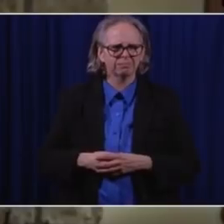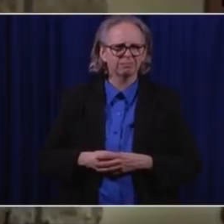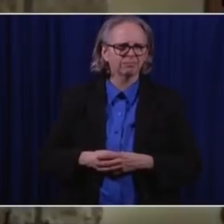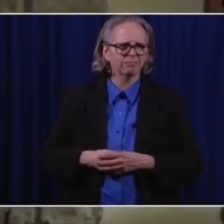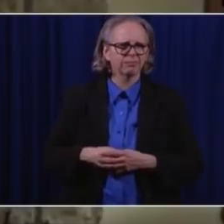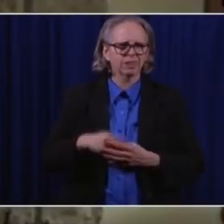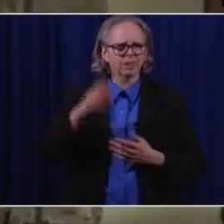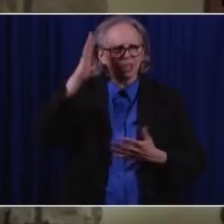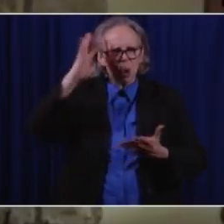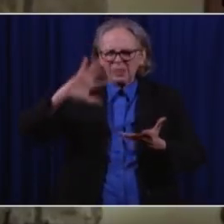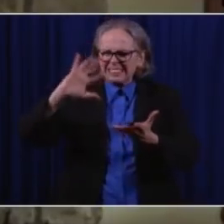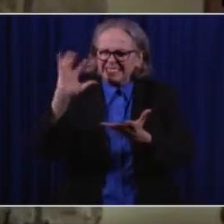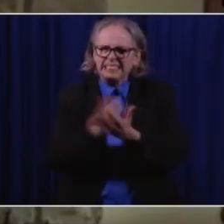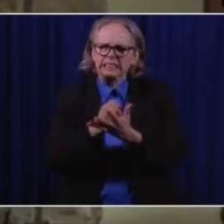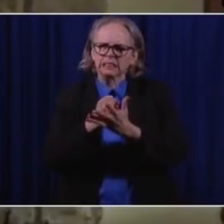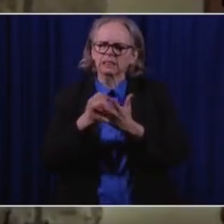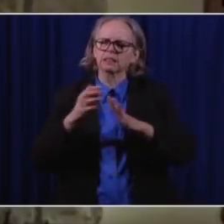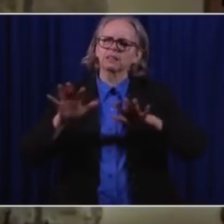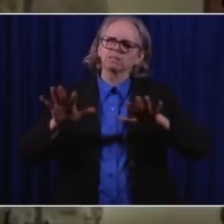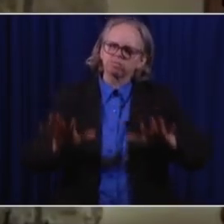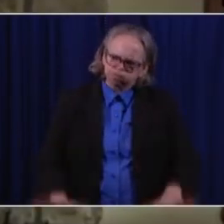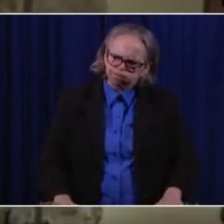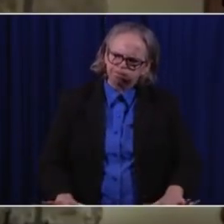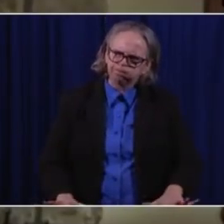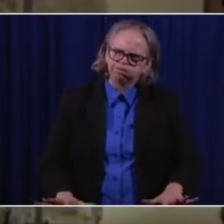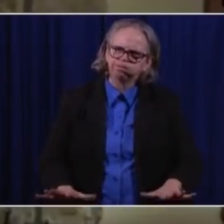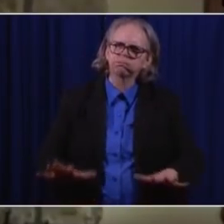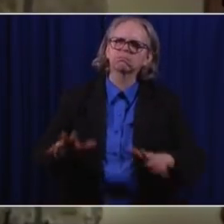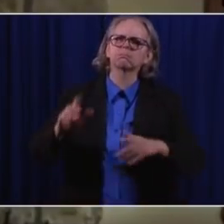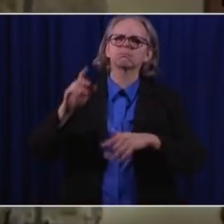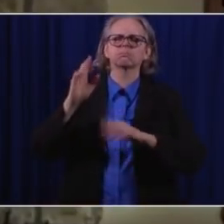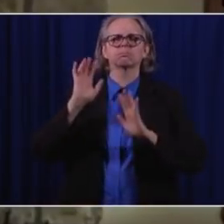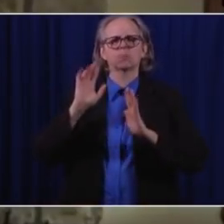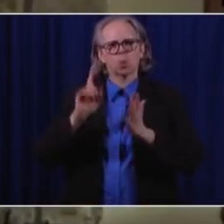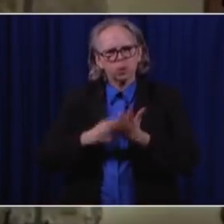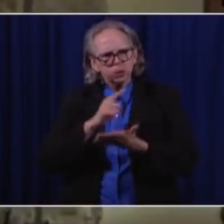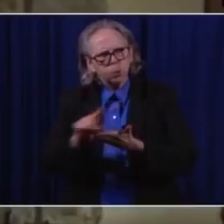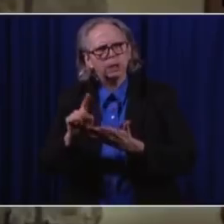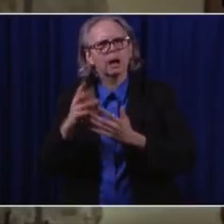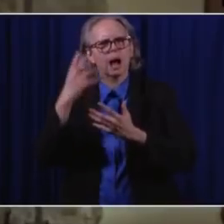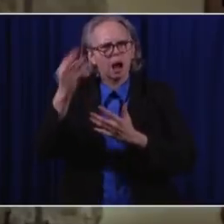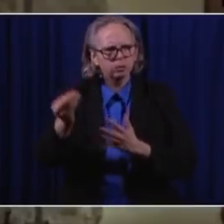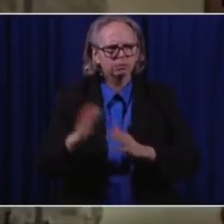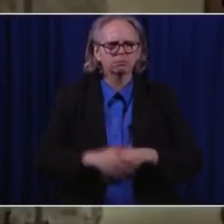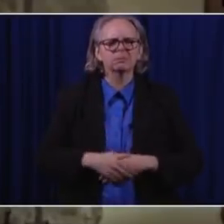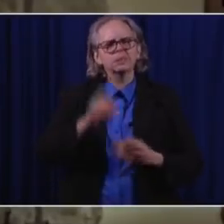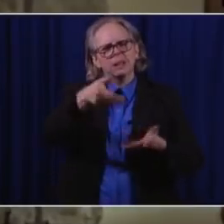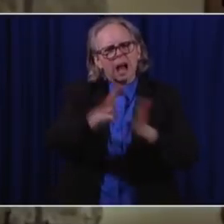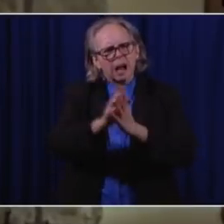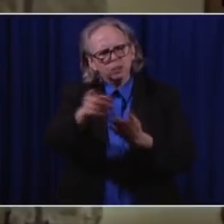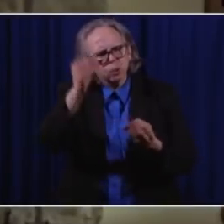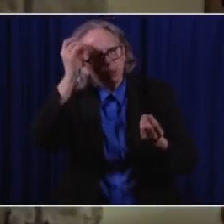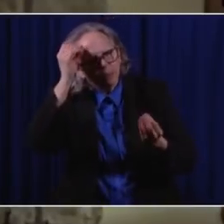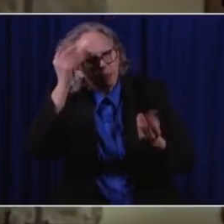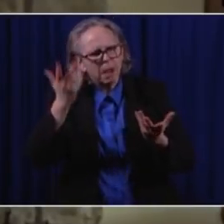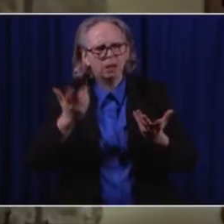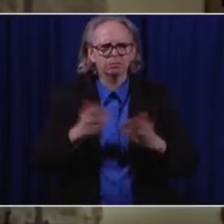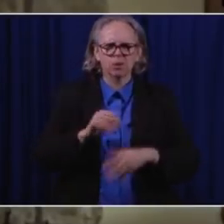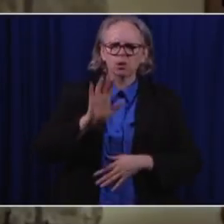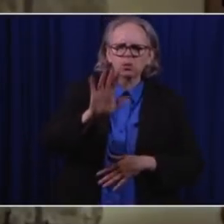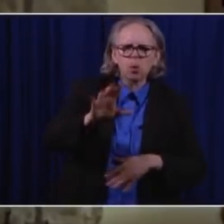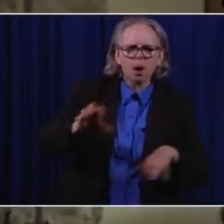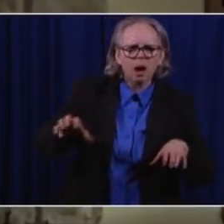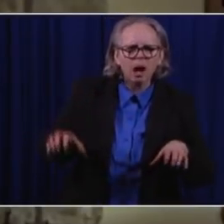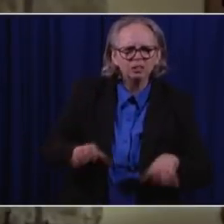you have to stay home all the time. What we are saying is figure out in your life what you can do to reduce